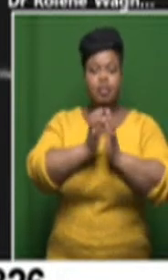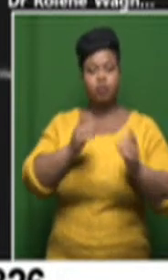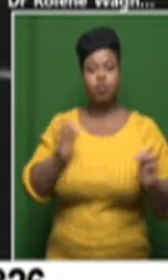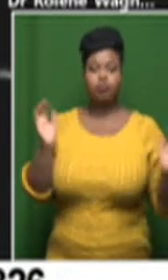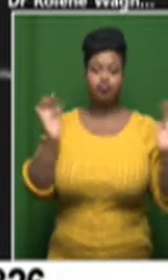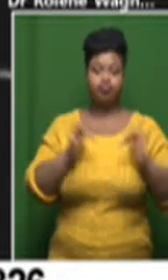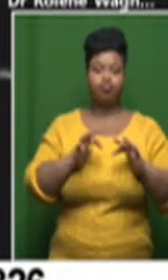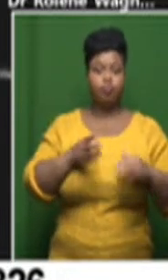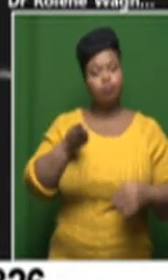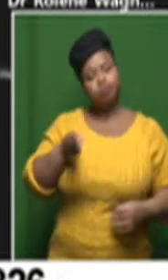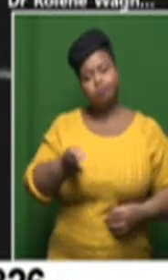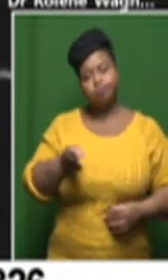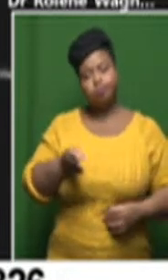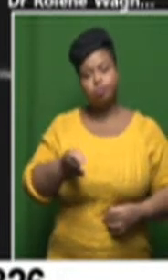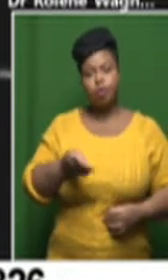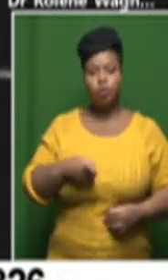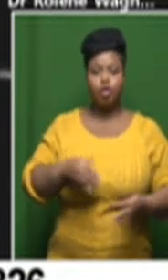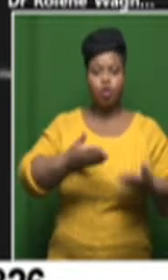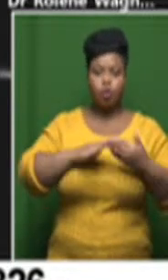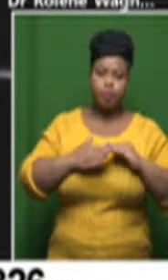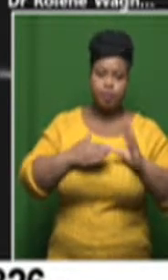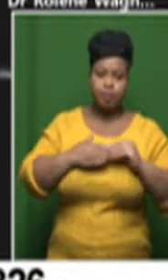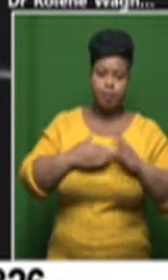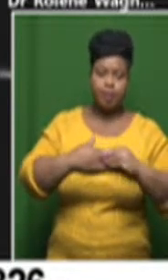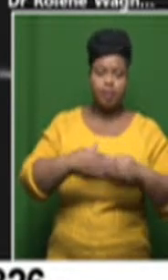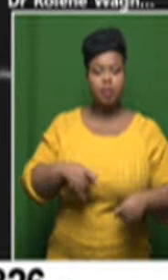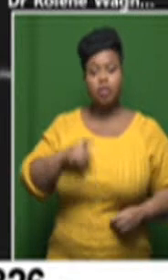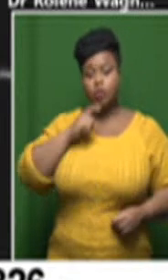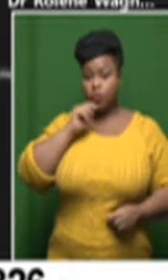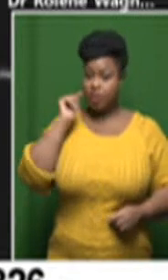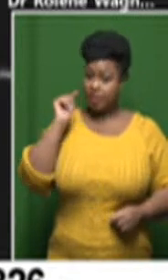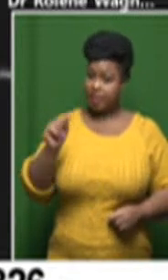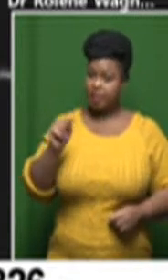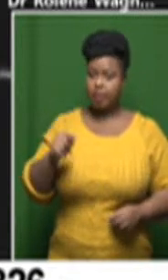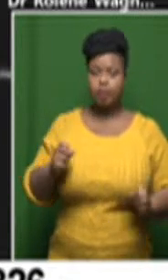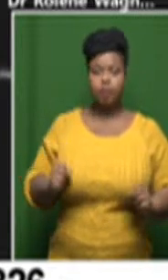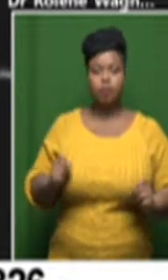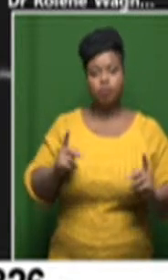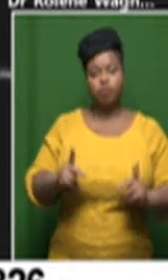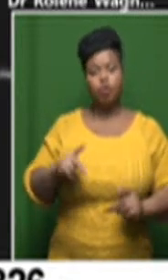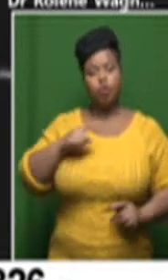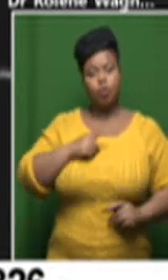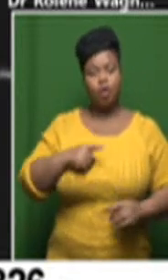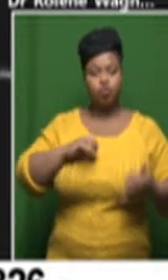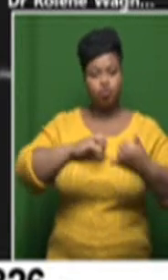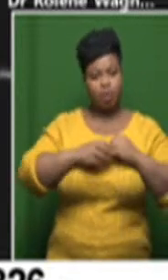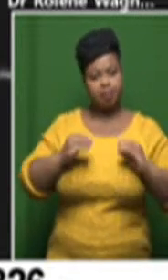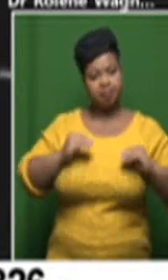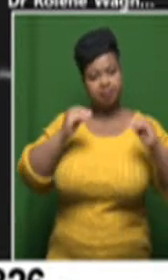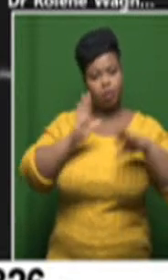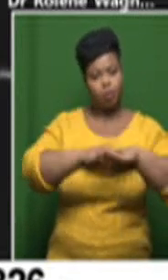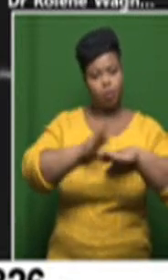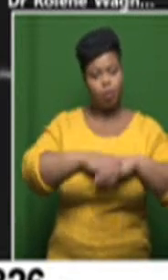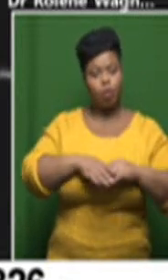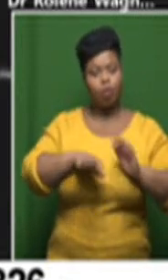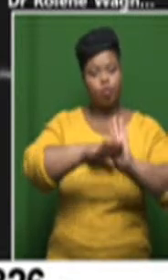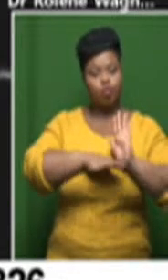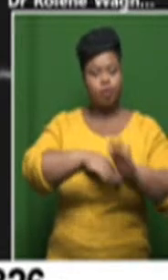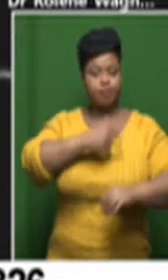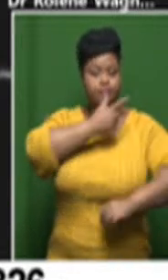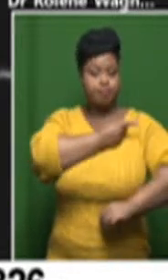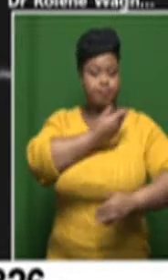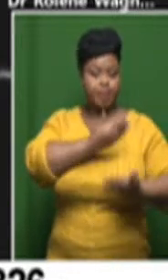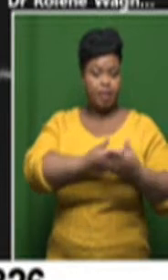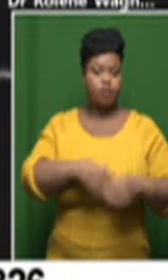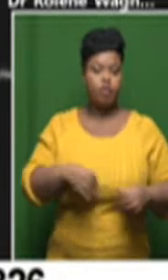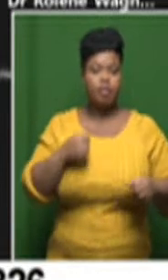convened or where they're convening with community members, they're utilizing those opportunities to promote the vaccination program. The